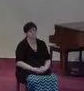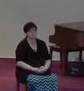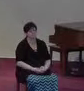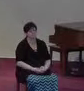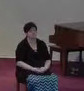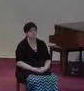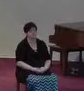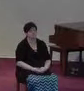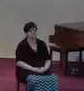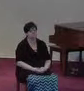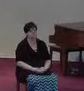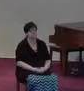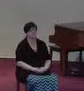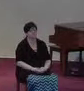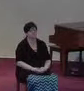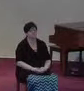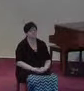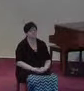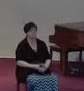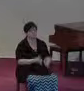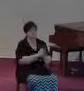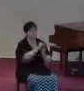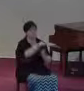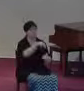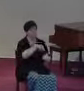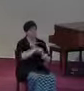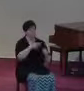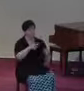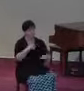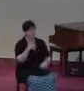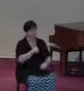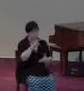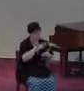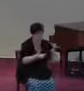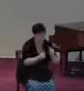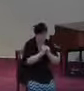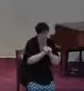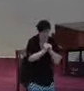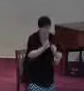25. I'd ask that you stand as we read together from God's word.